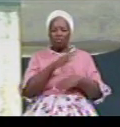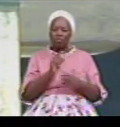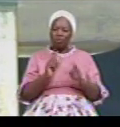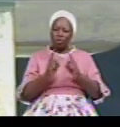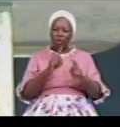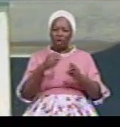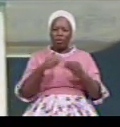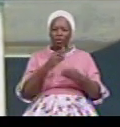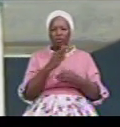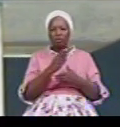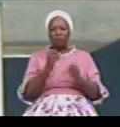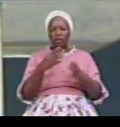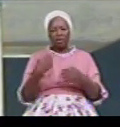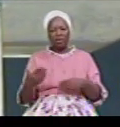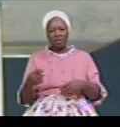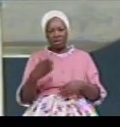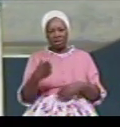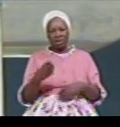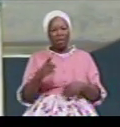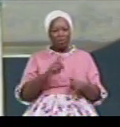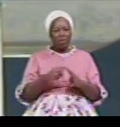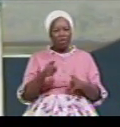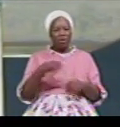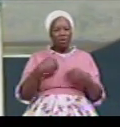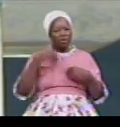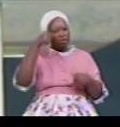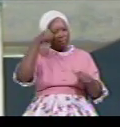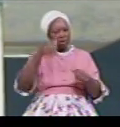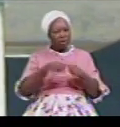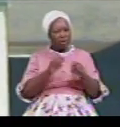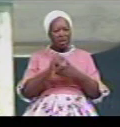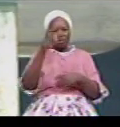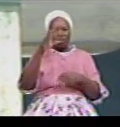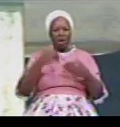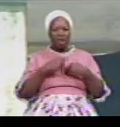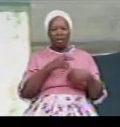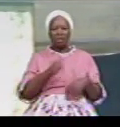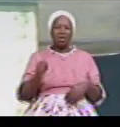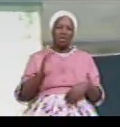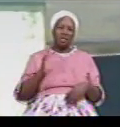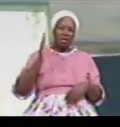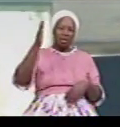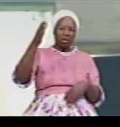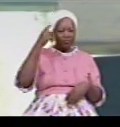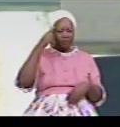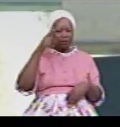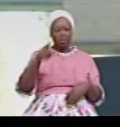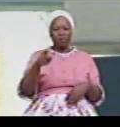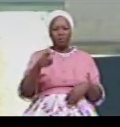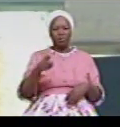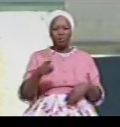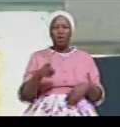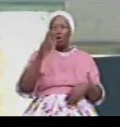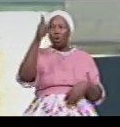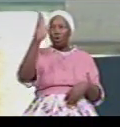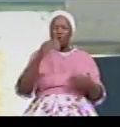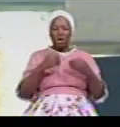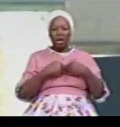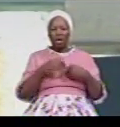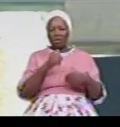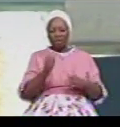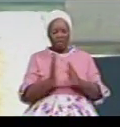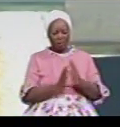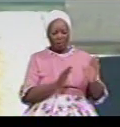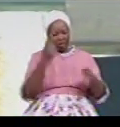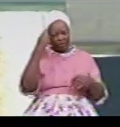God has a destiny for you. God has a plan for you. God